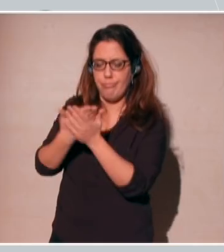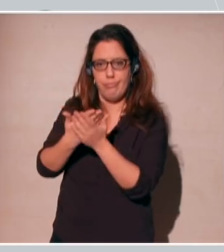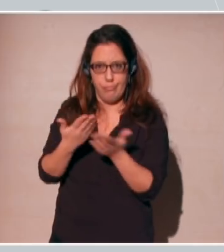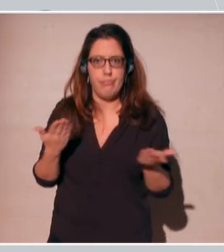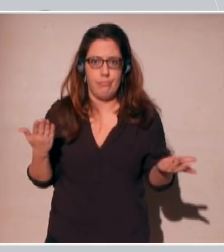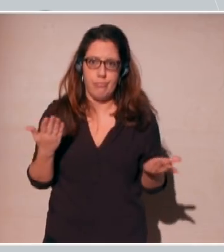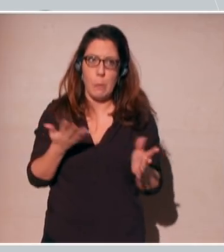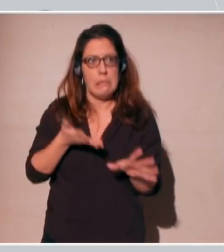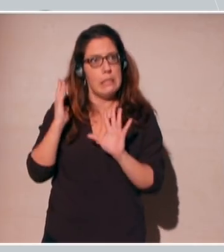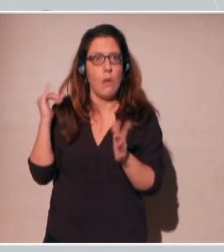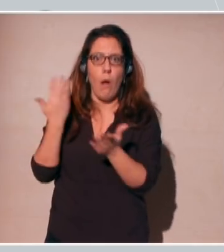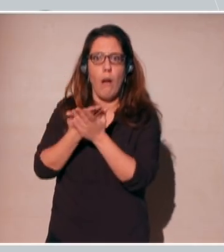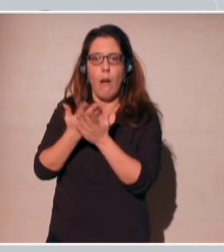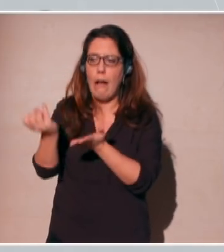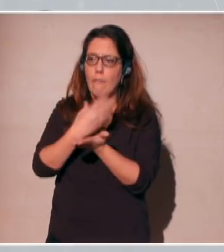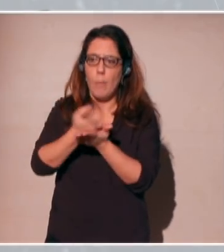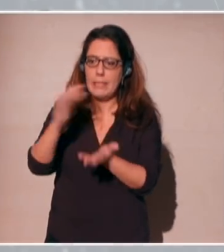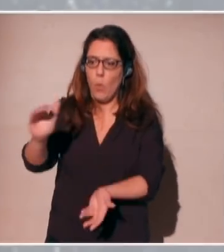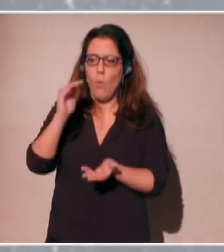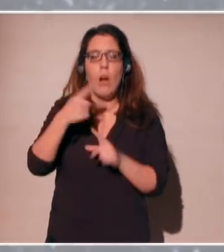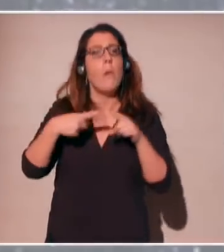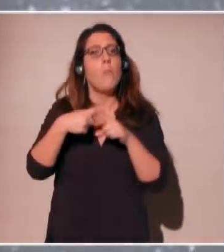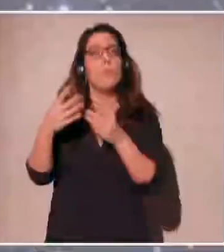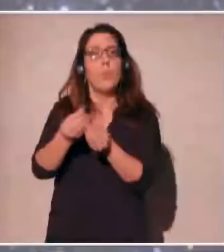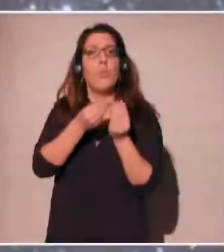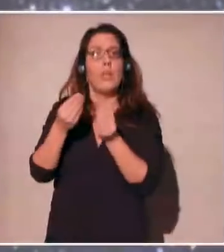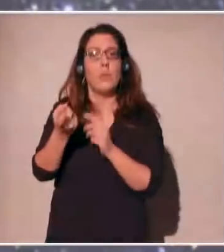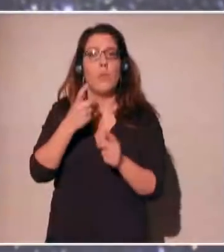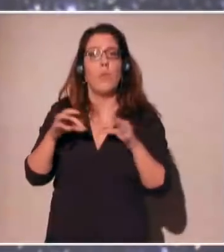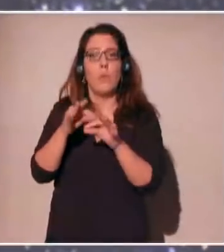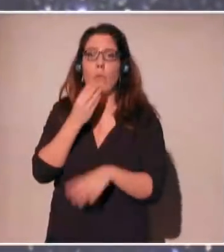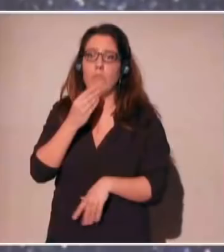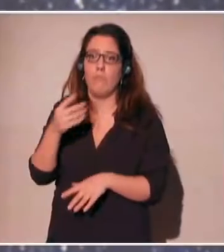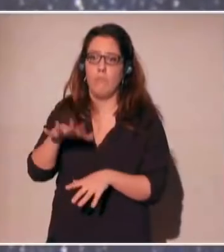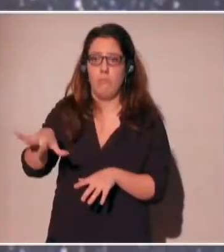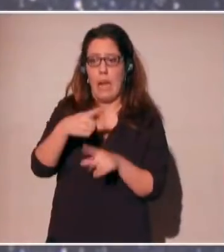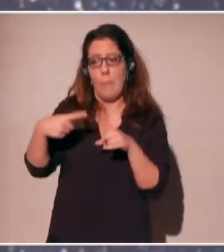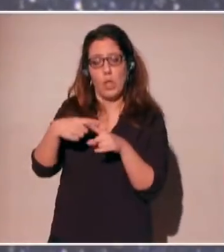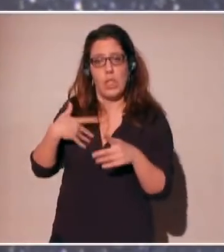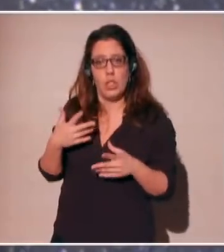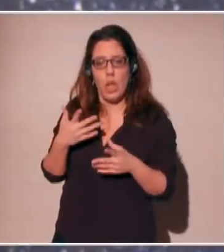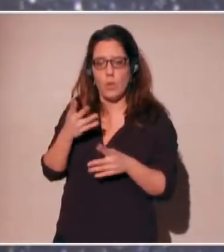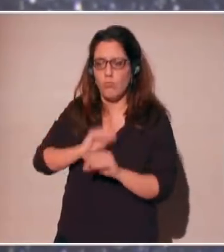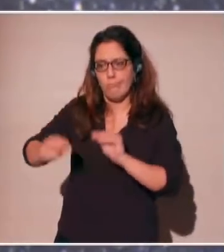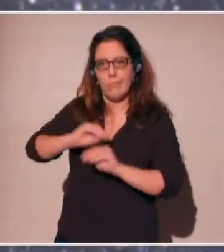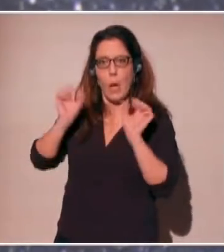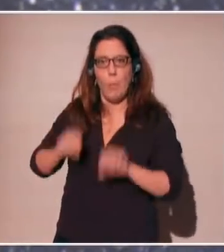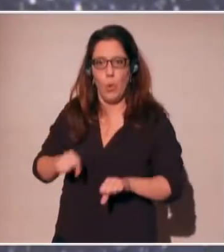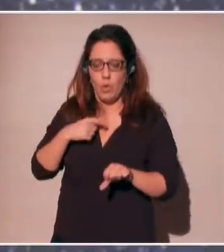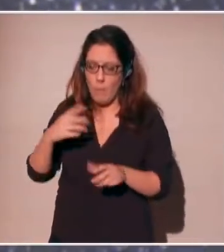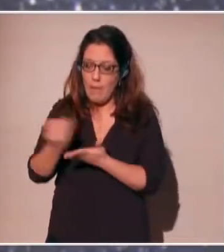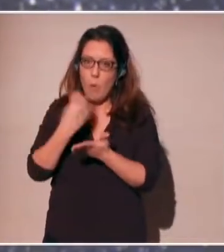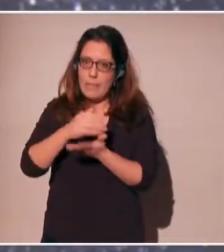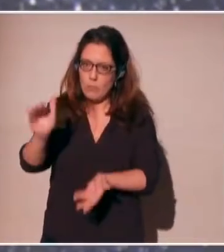Israeli population getting care from us. And we use this data to identify which ones of them will in the future have